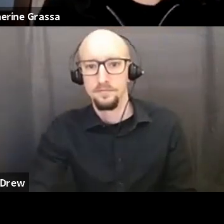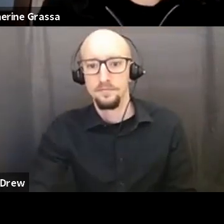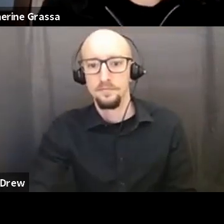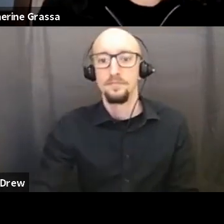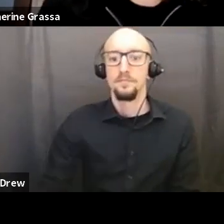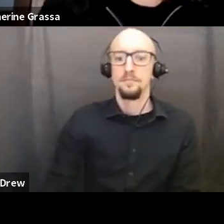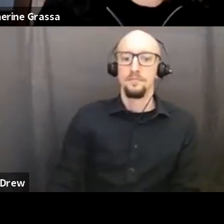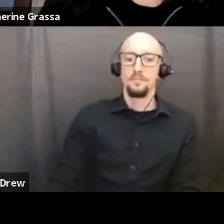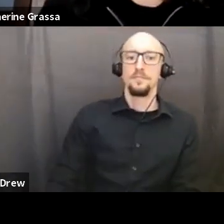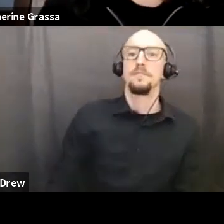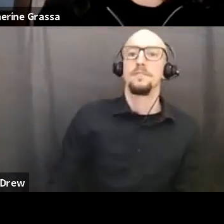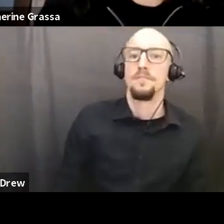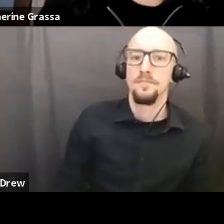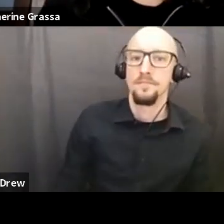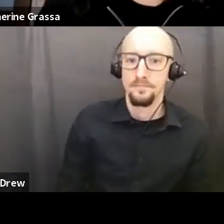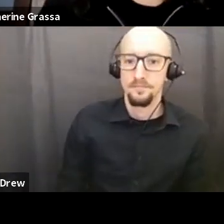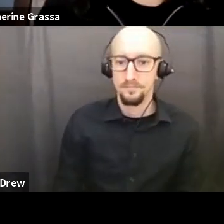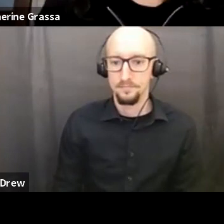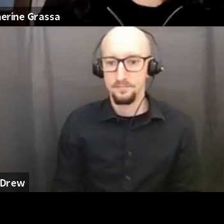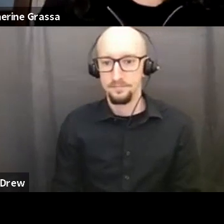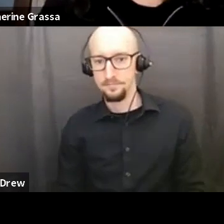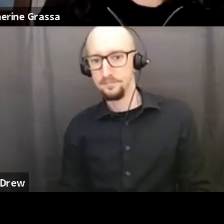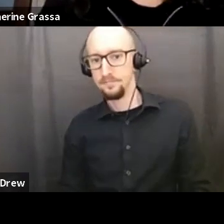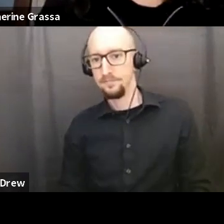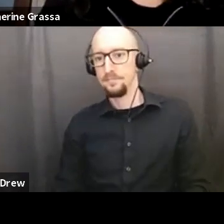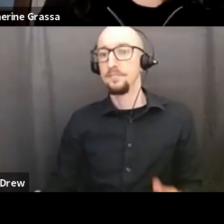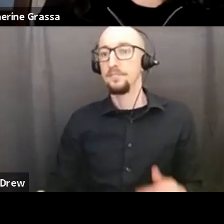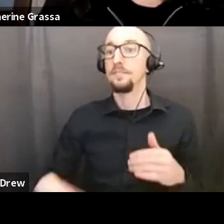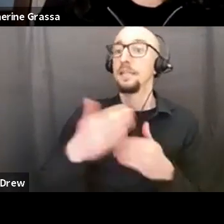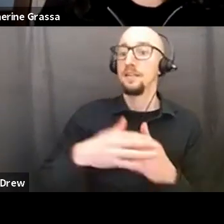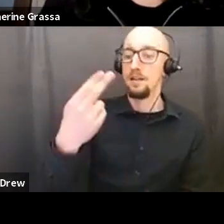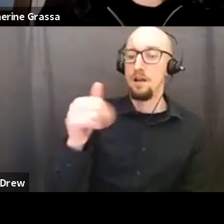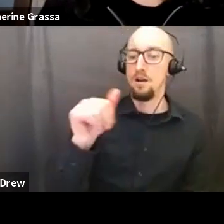Please raise your hand. Harneen Chernal.